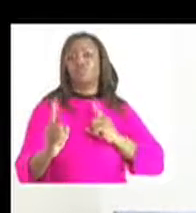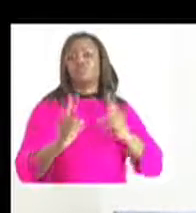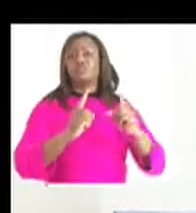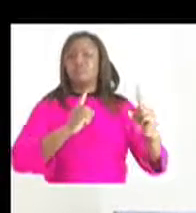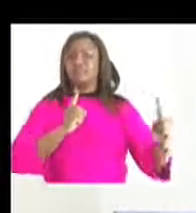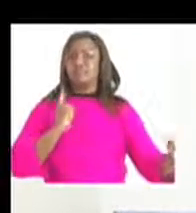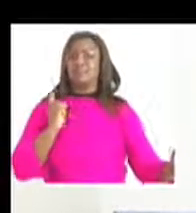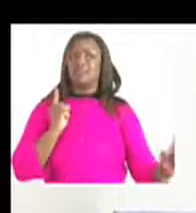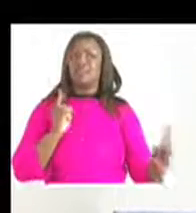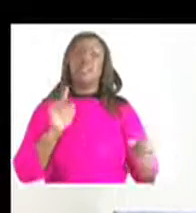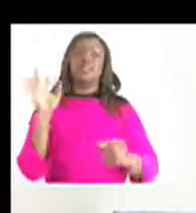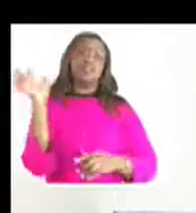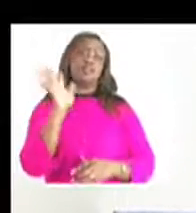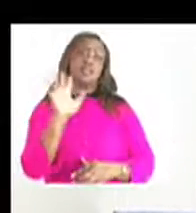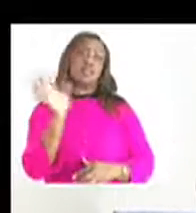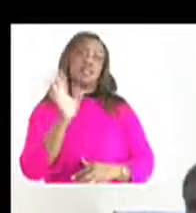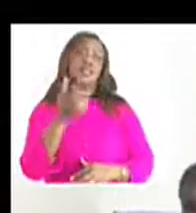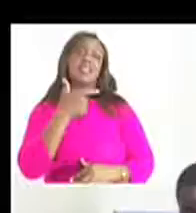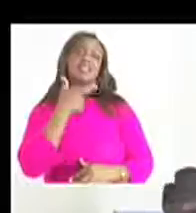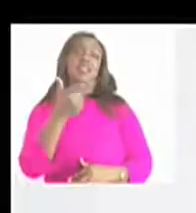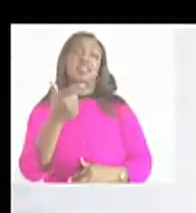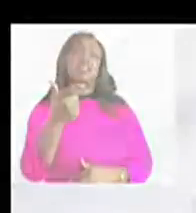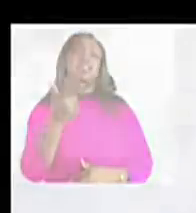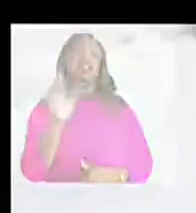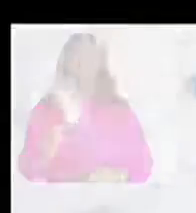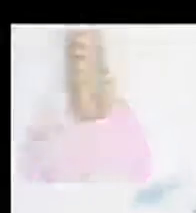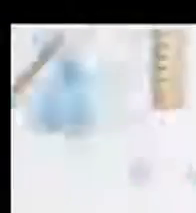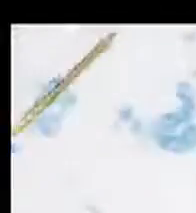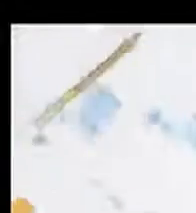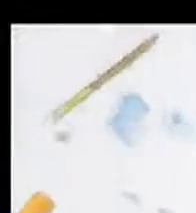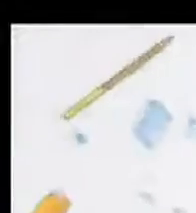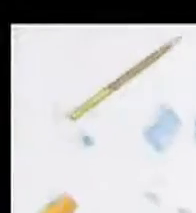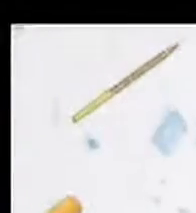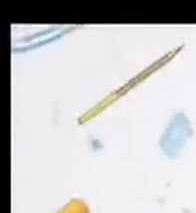and we wish you a very good day. Bye-bye.